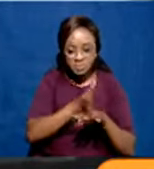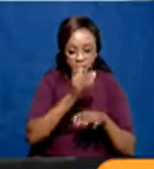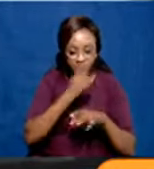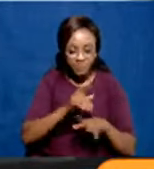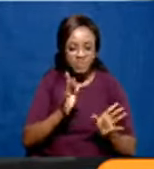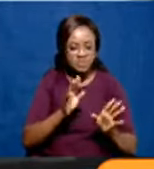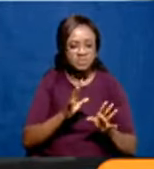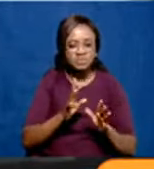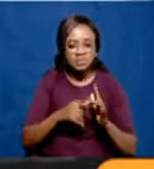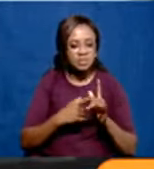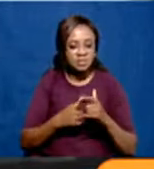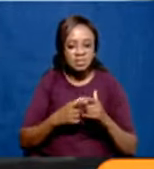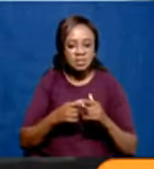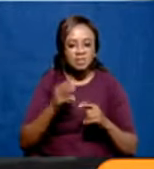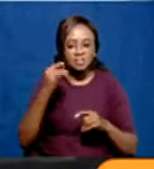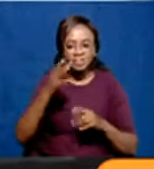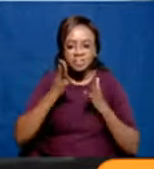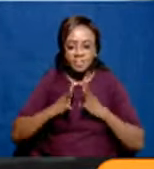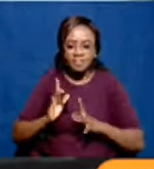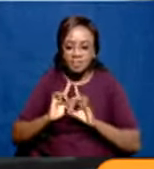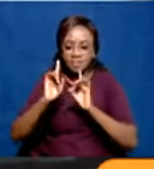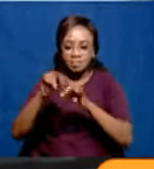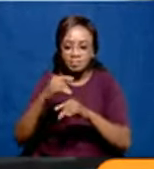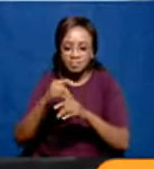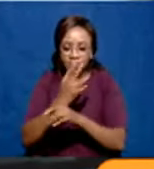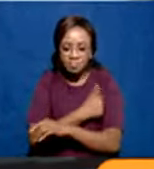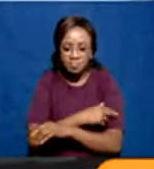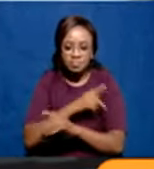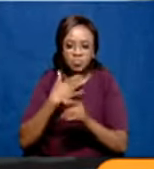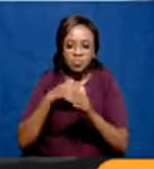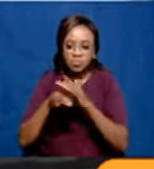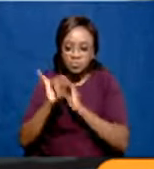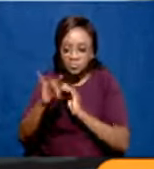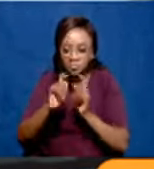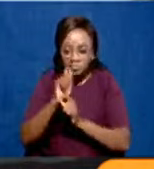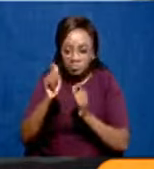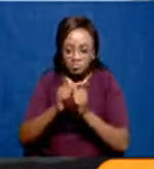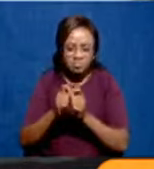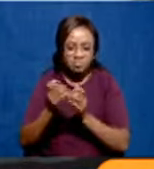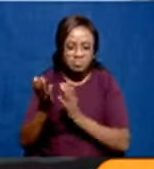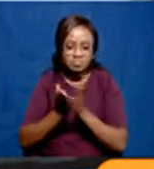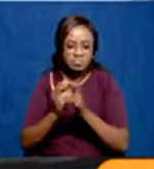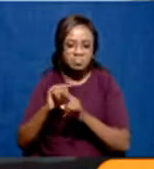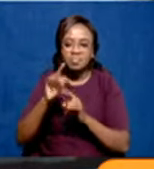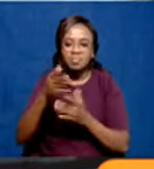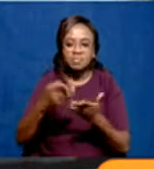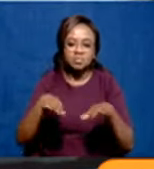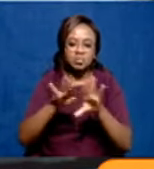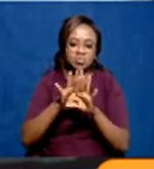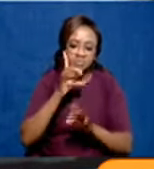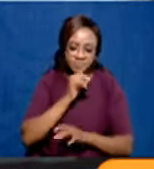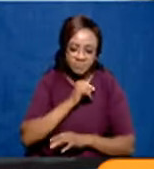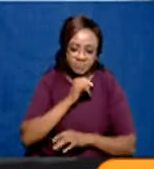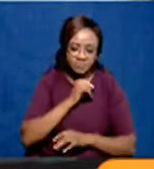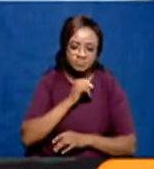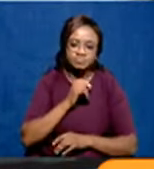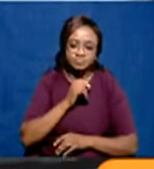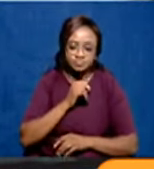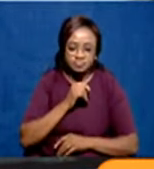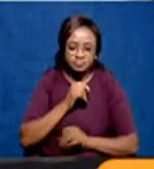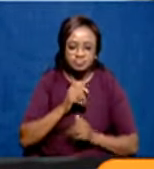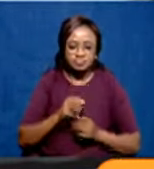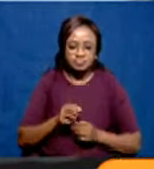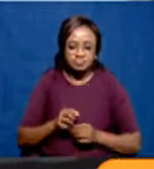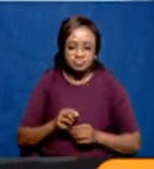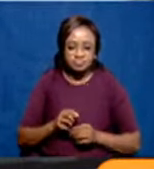could find somebody who's on an enhanced scheme who goes to hospital and wants to access that service, and that has already been done away with. So it is possible. At the